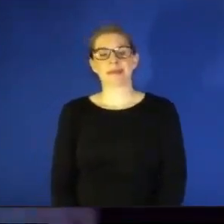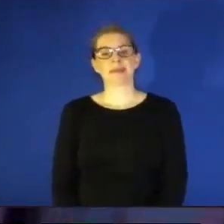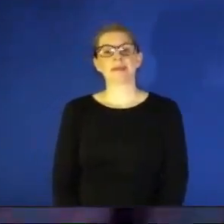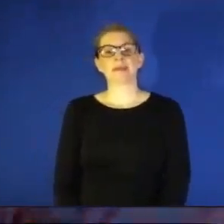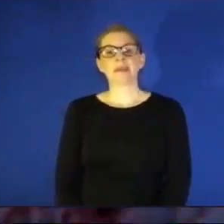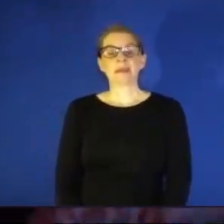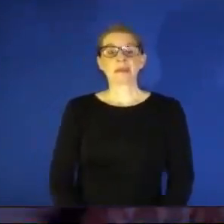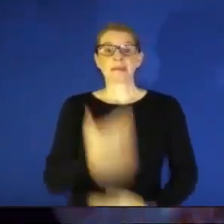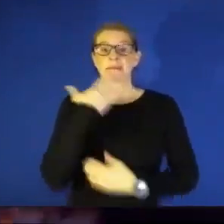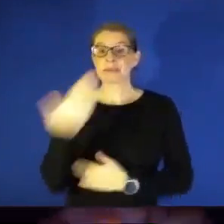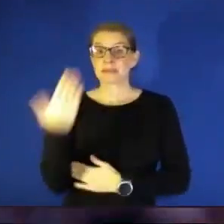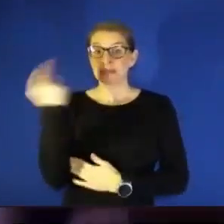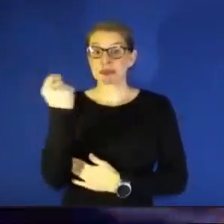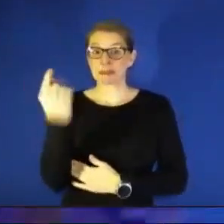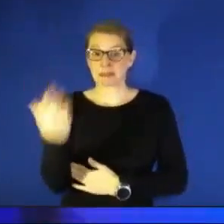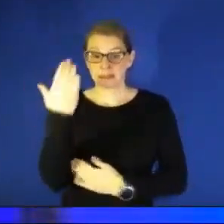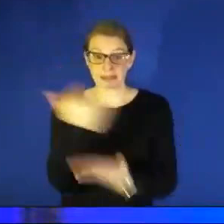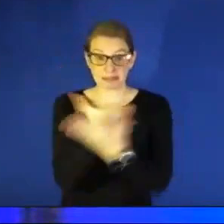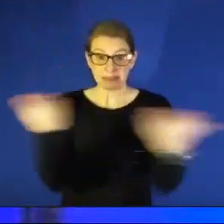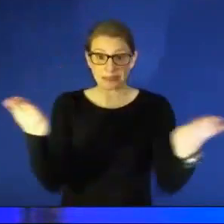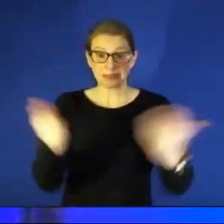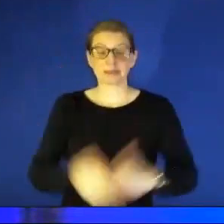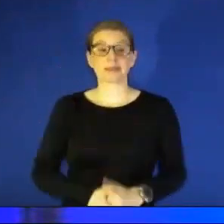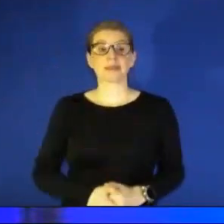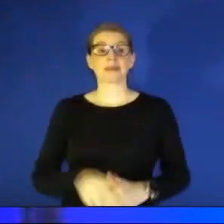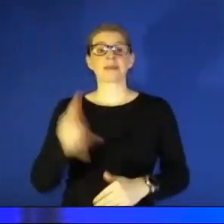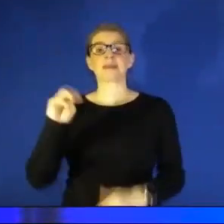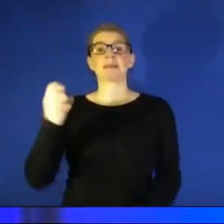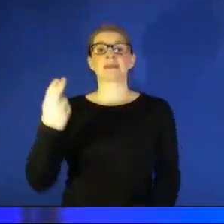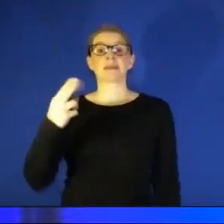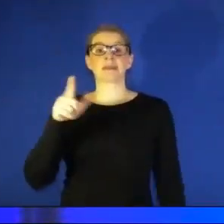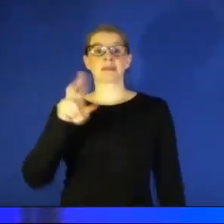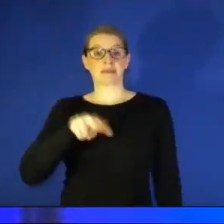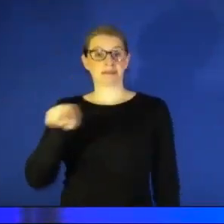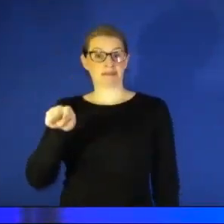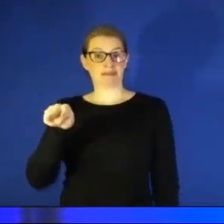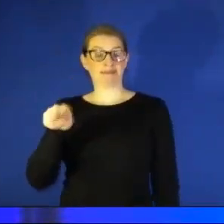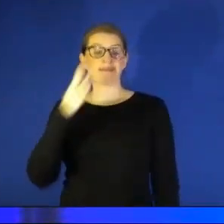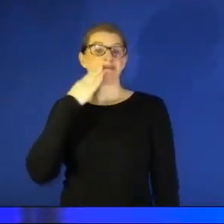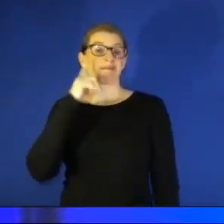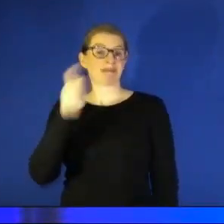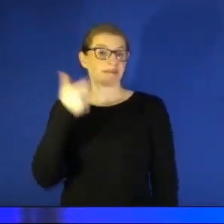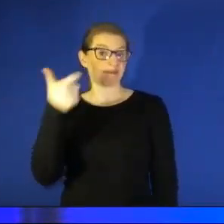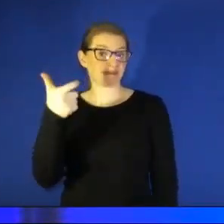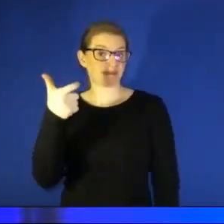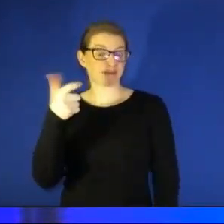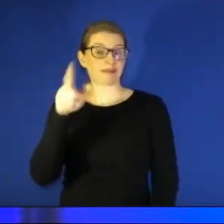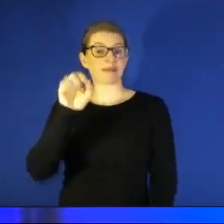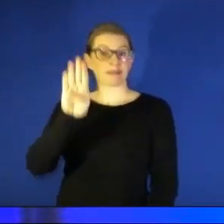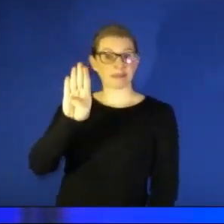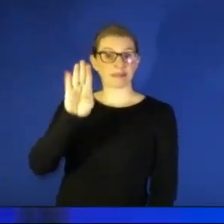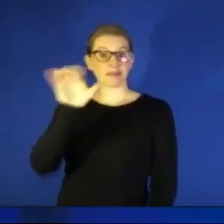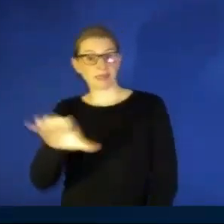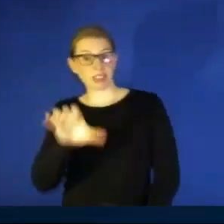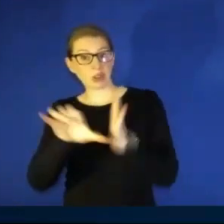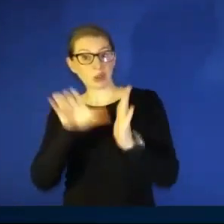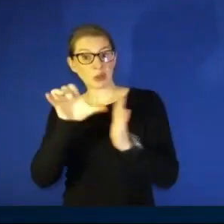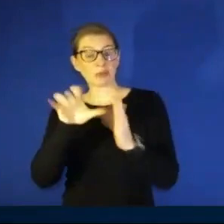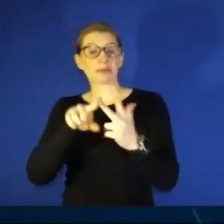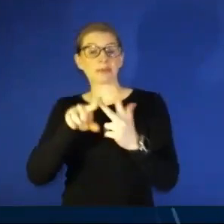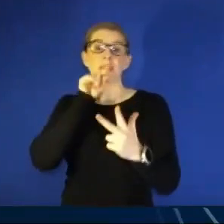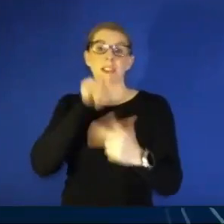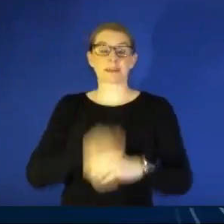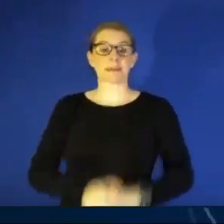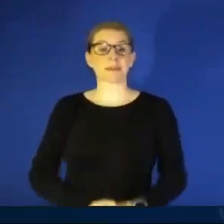Good Tuesday morning to everyone. It is March 22nd, and thank you for joining us here on Facebook, YouTube, and on Twitter. Coming up today,